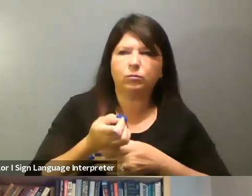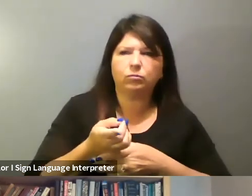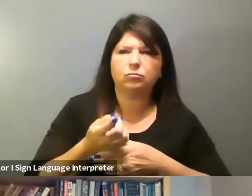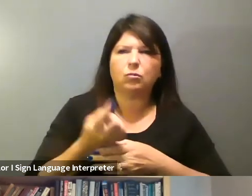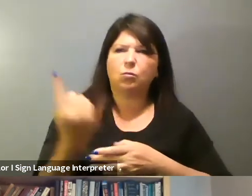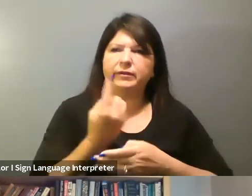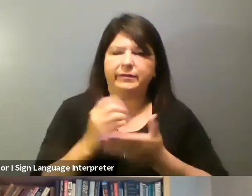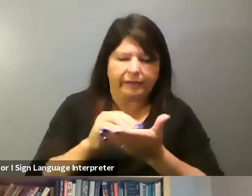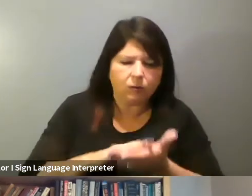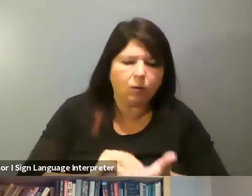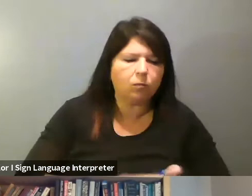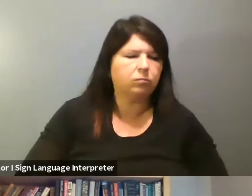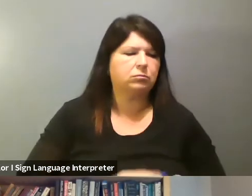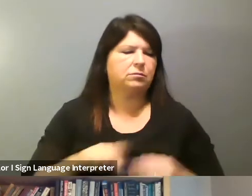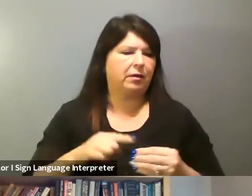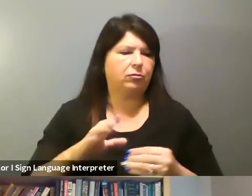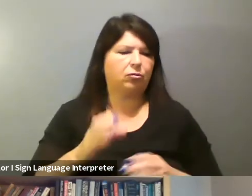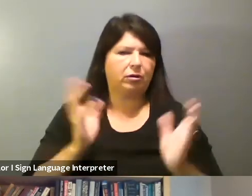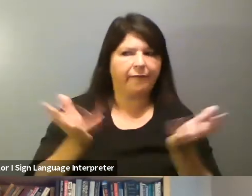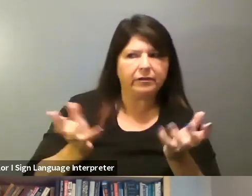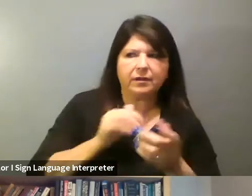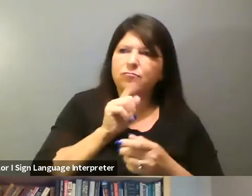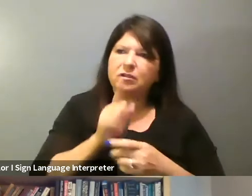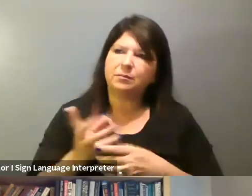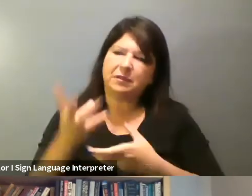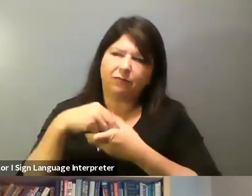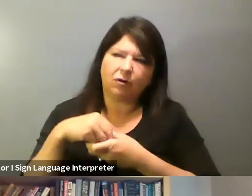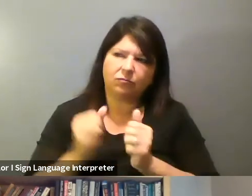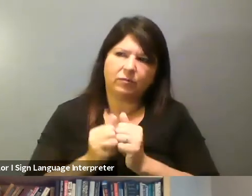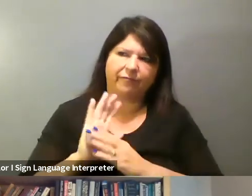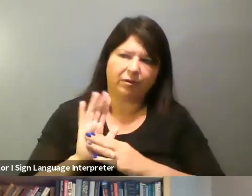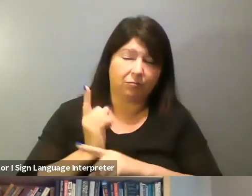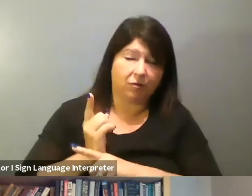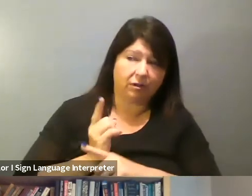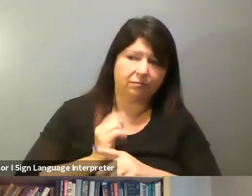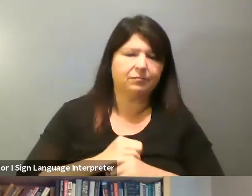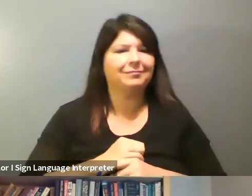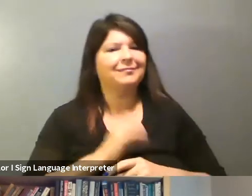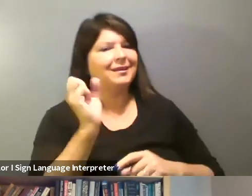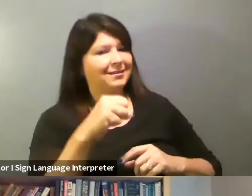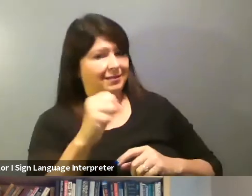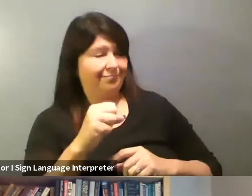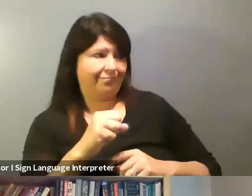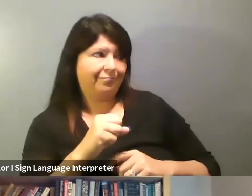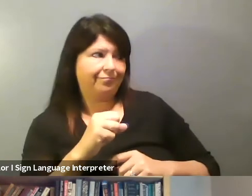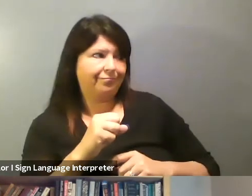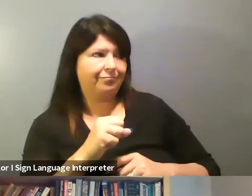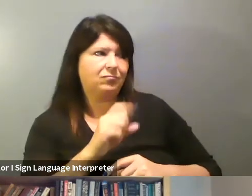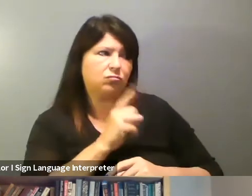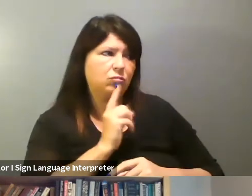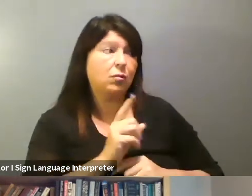Well, actually, we weren't given permission. We weren't allowed to film an interview with